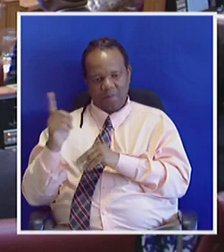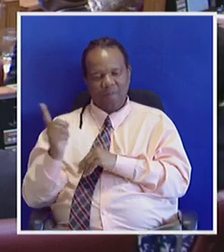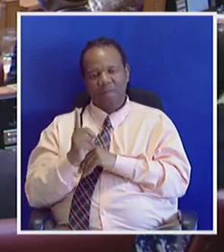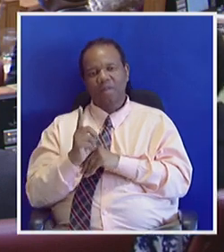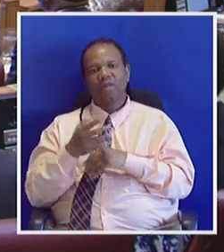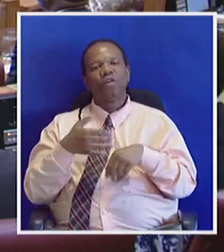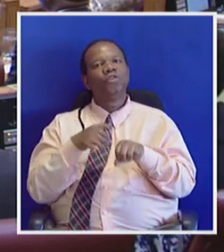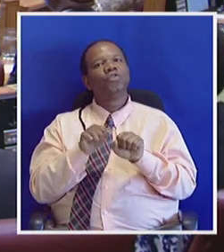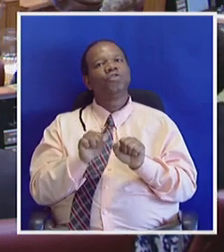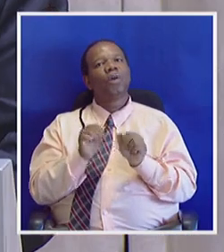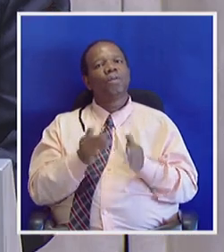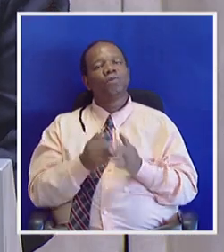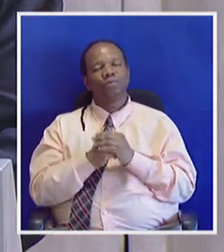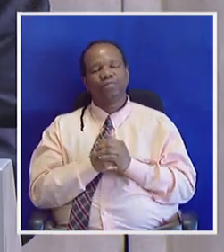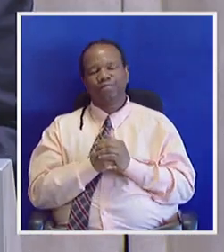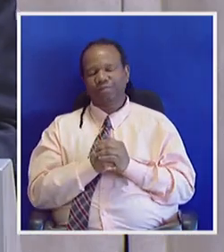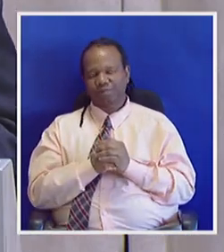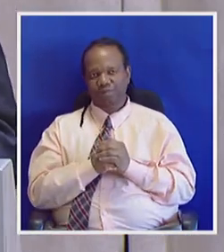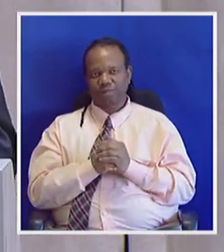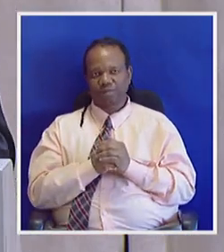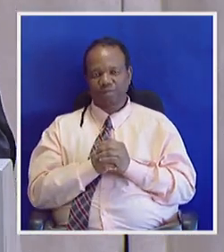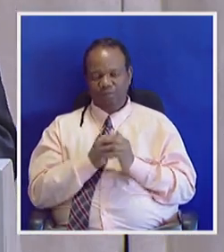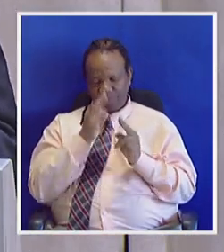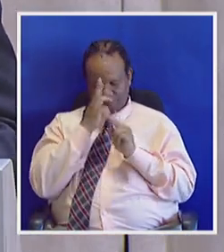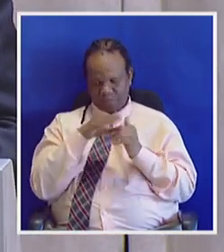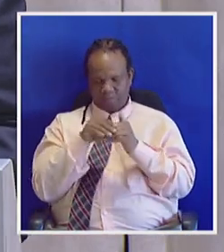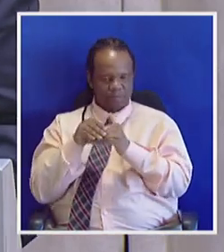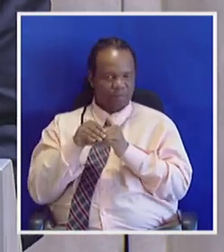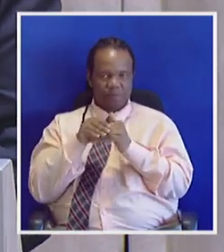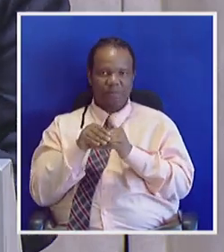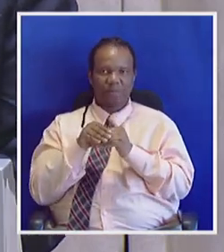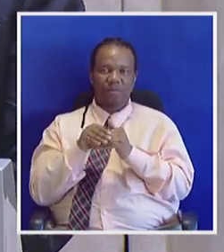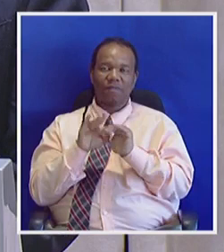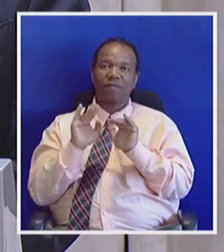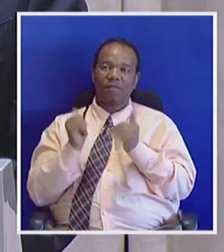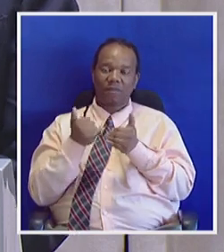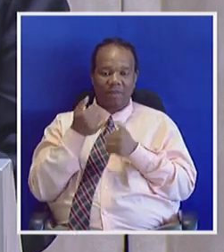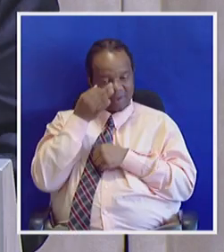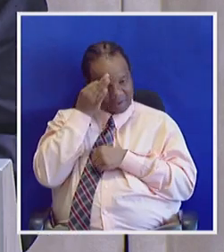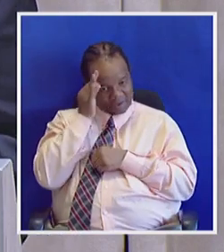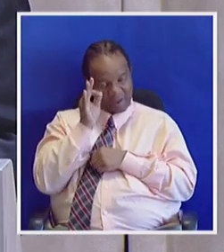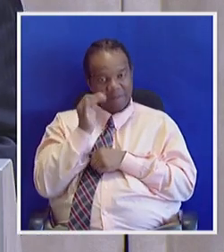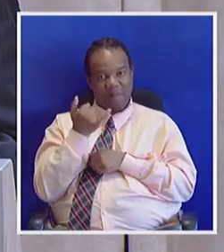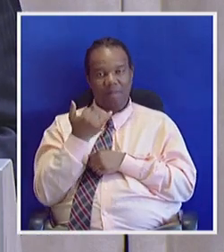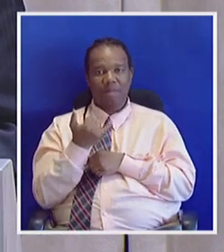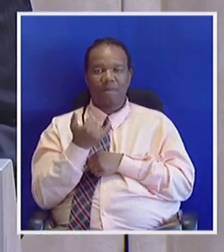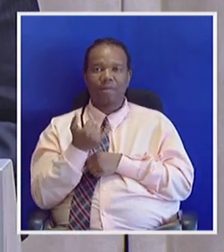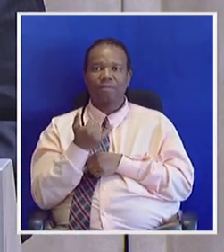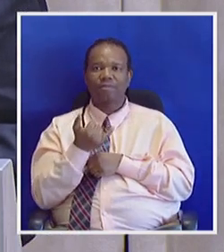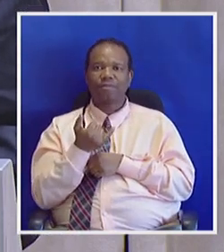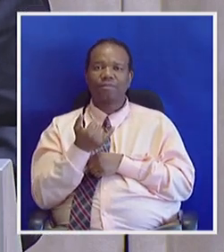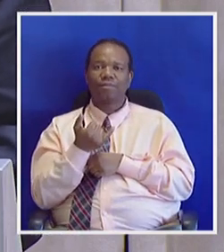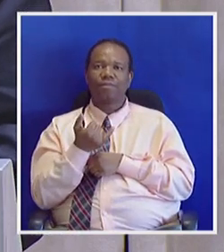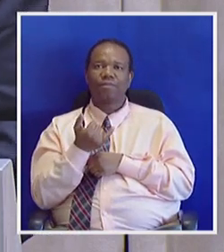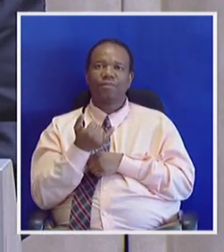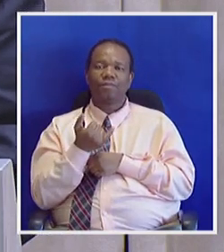Honorable Chairperson, Honorable Members, the government is currently involved